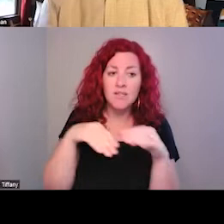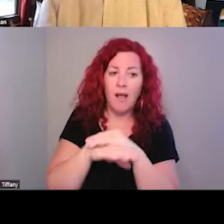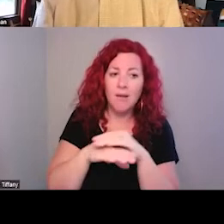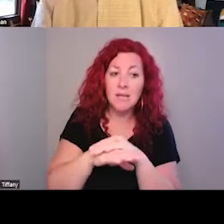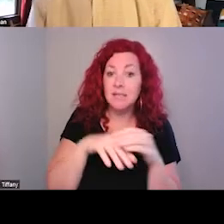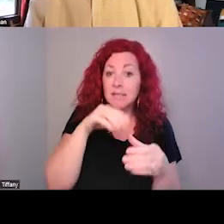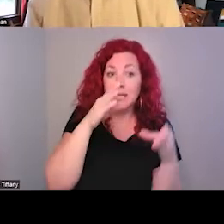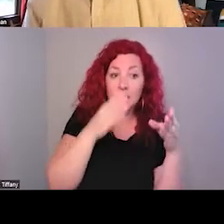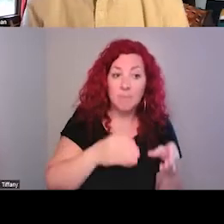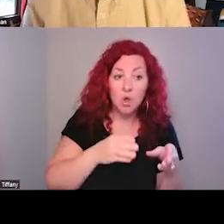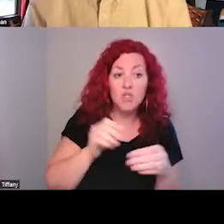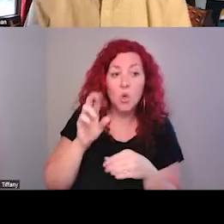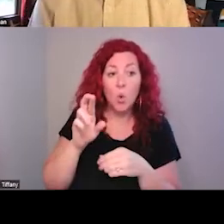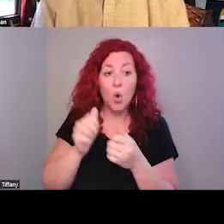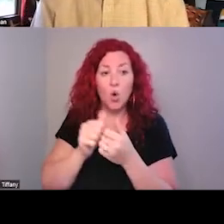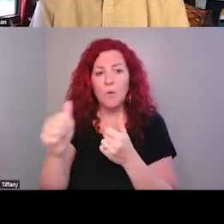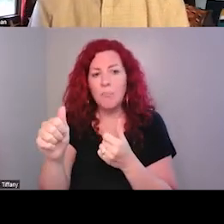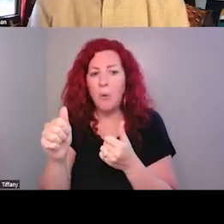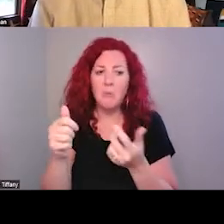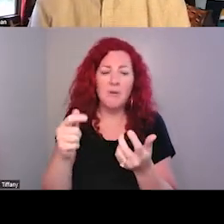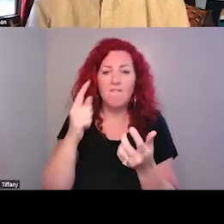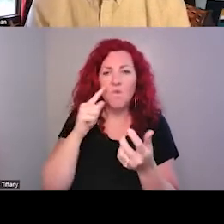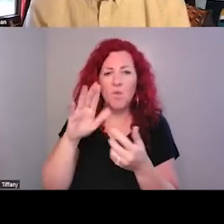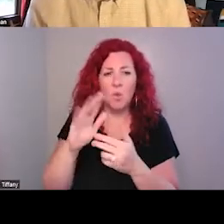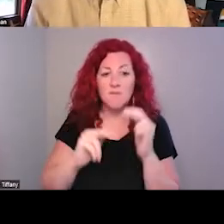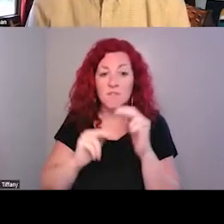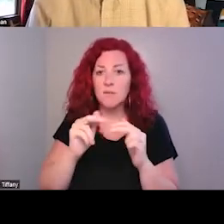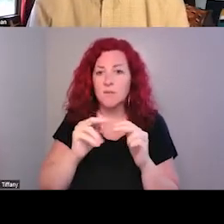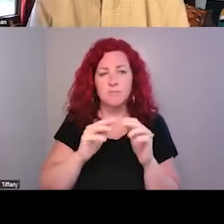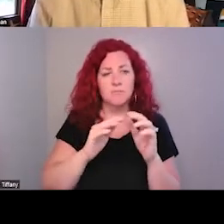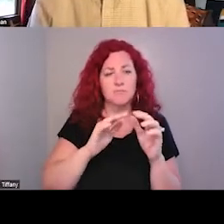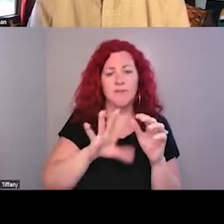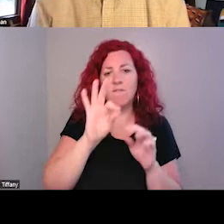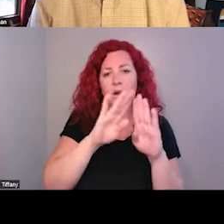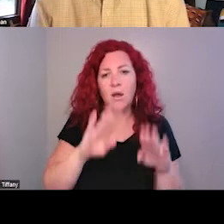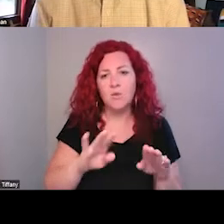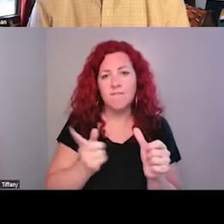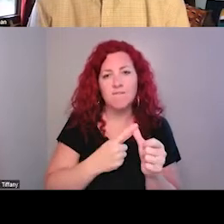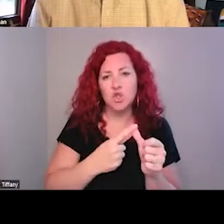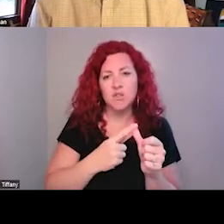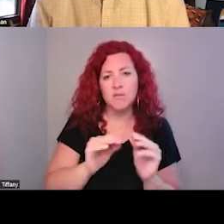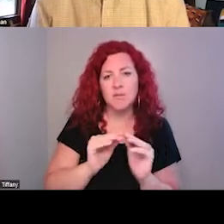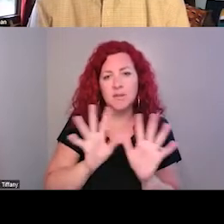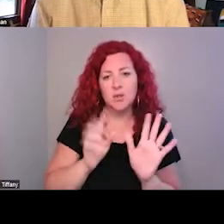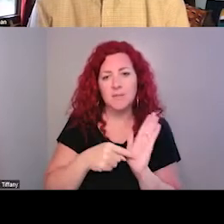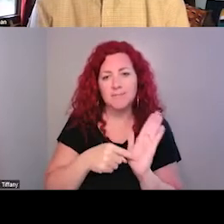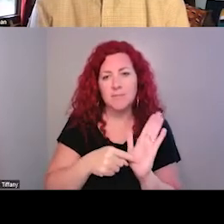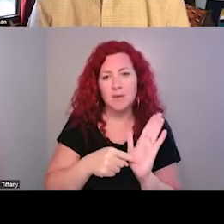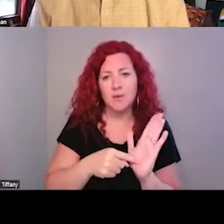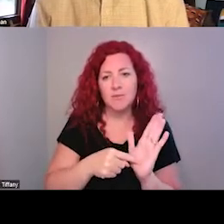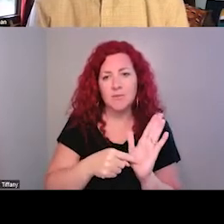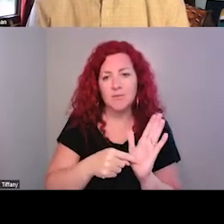often serve people experiencing homelessness. Housing first is clearly a model that's widely disseminated across the